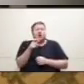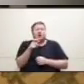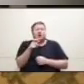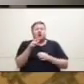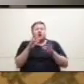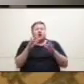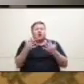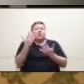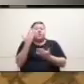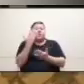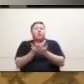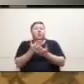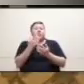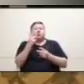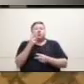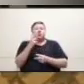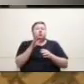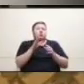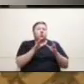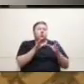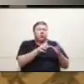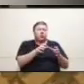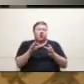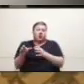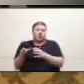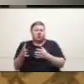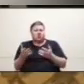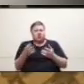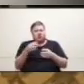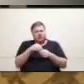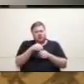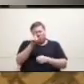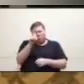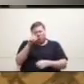2 councils in one municipality?